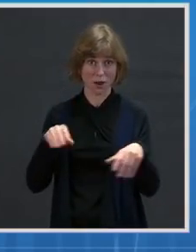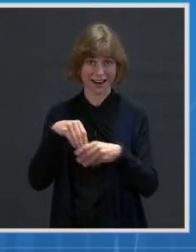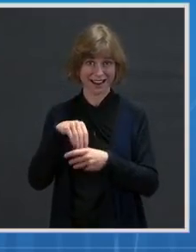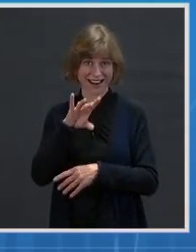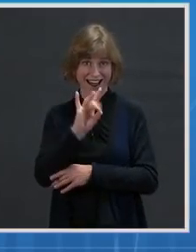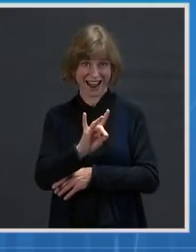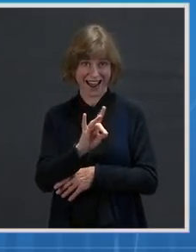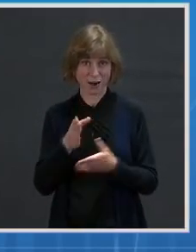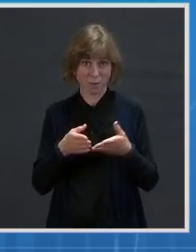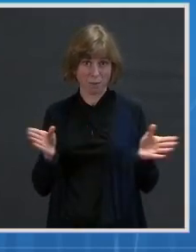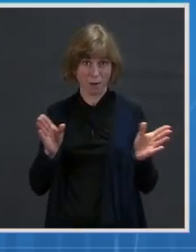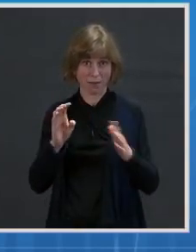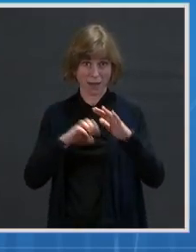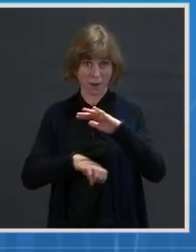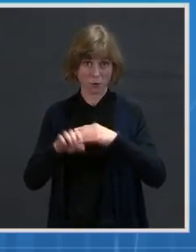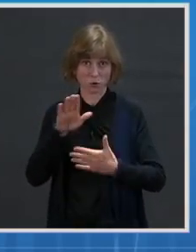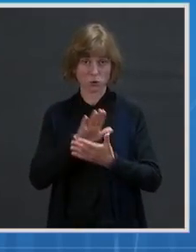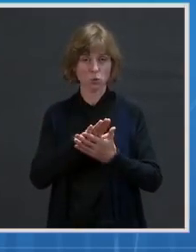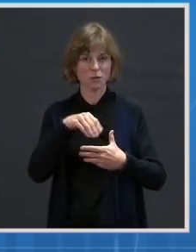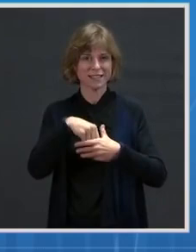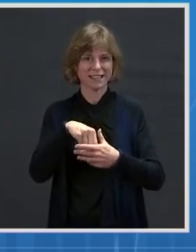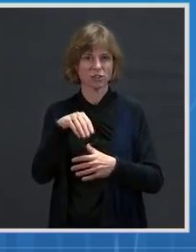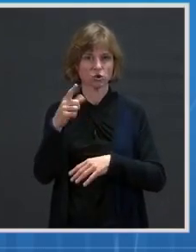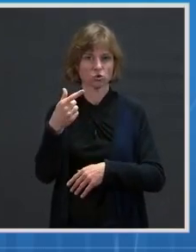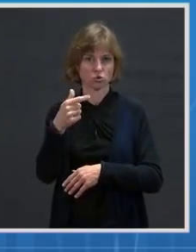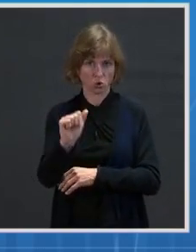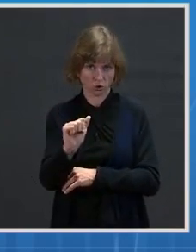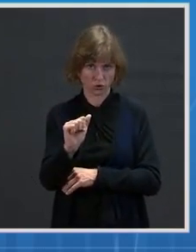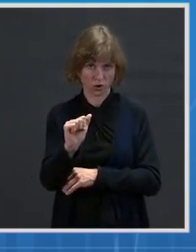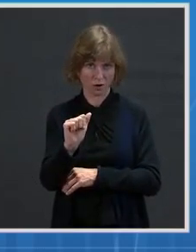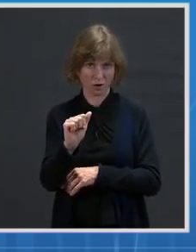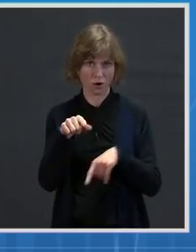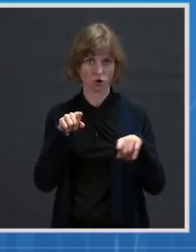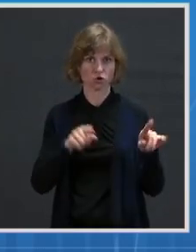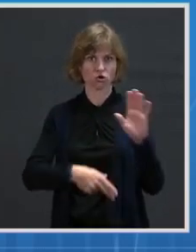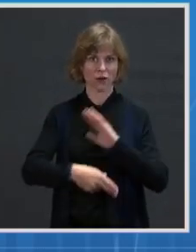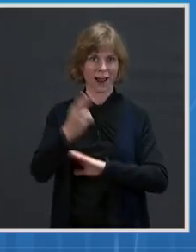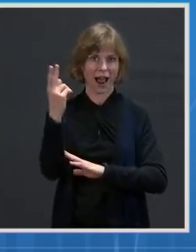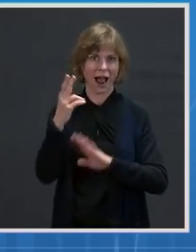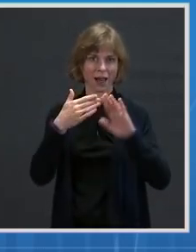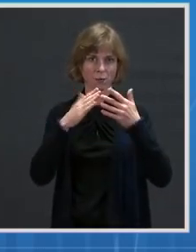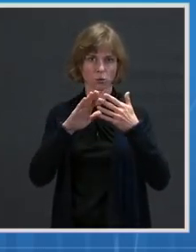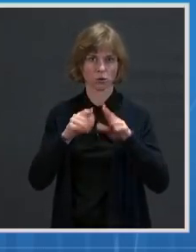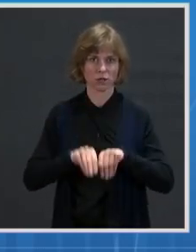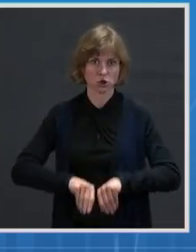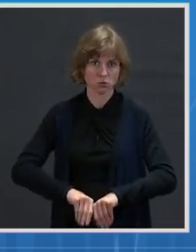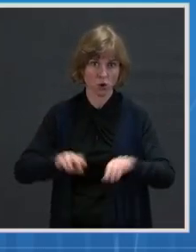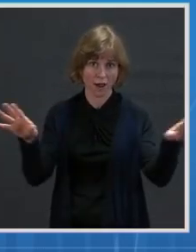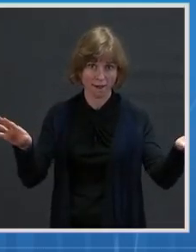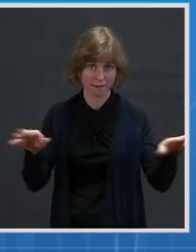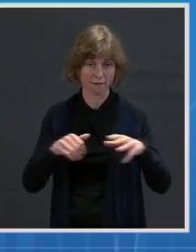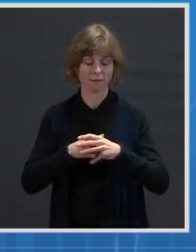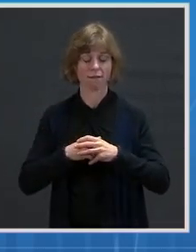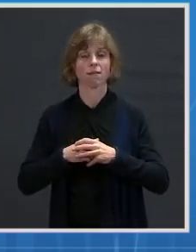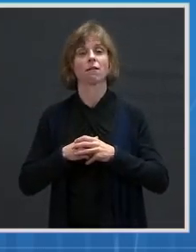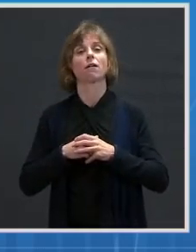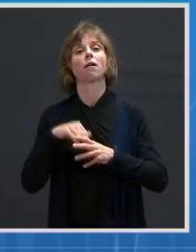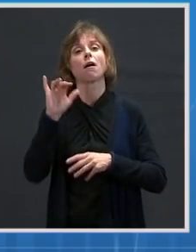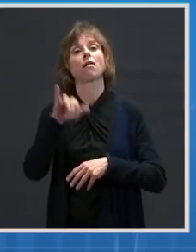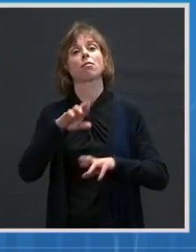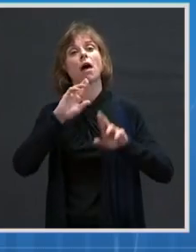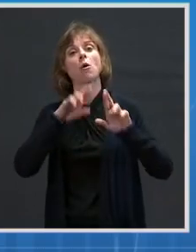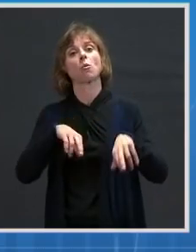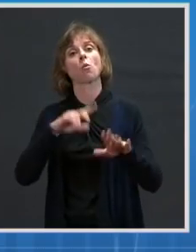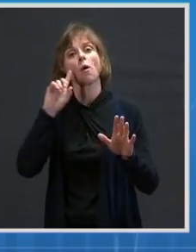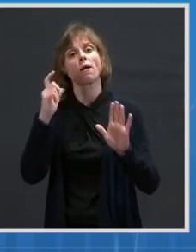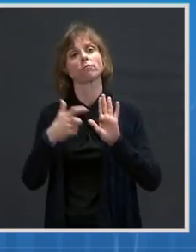a single school district in Georgia during a period of high community spread. In the report, researchers identified